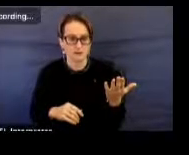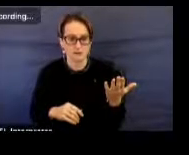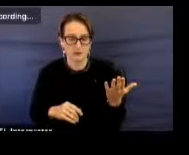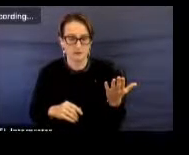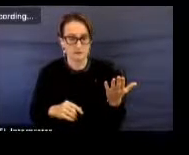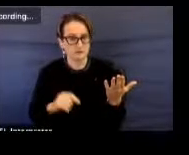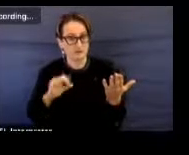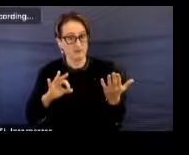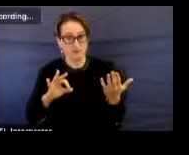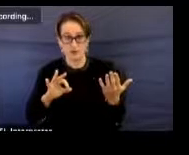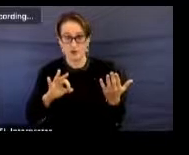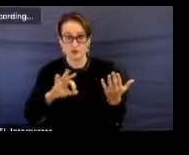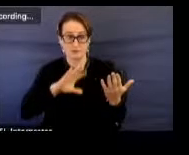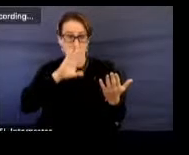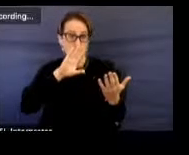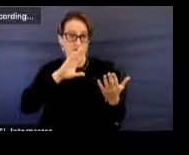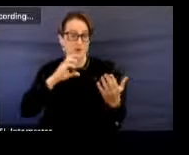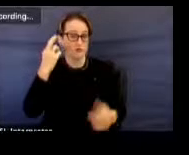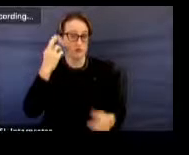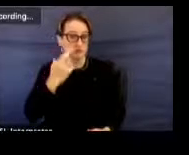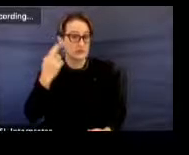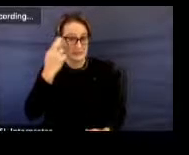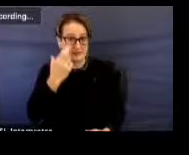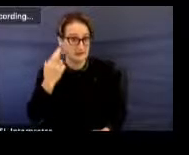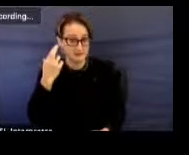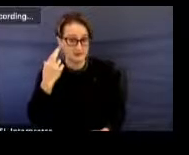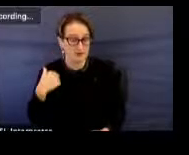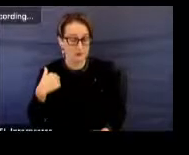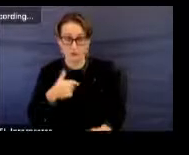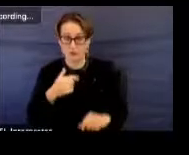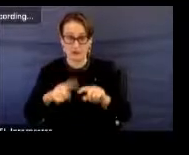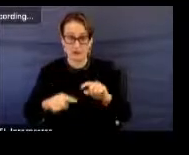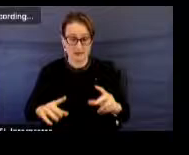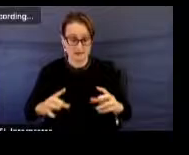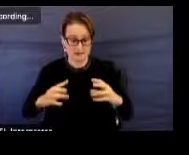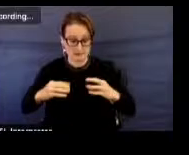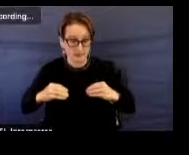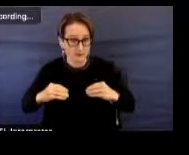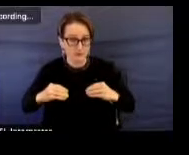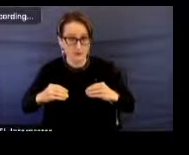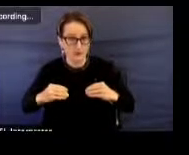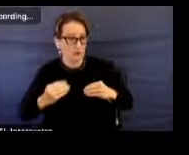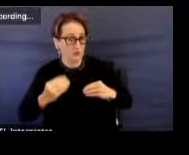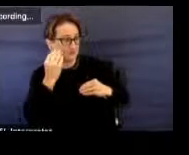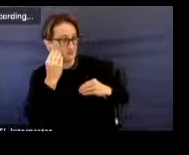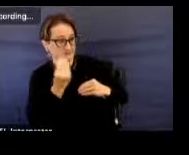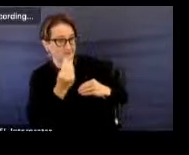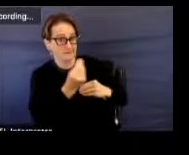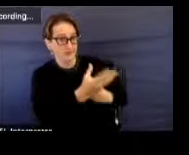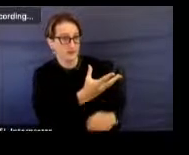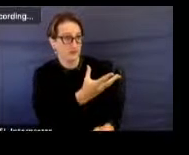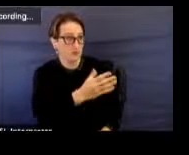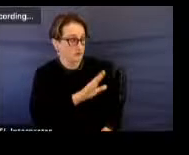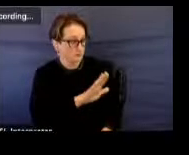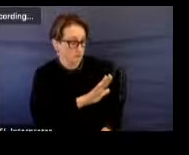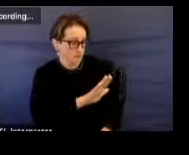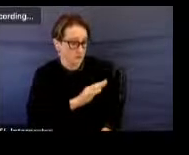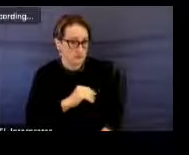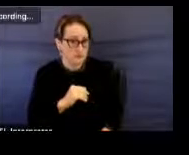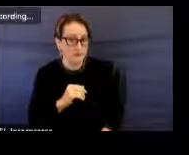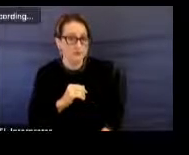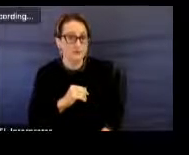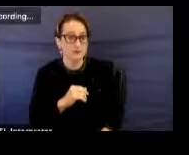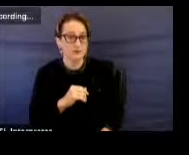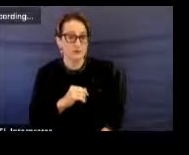we couldn't even accept or be able to do that, then I just think we let them know that for their